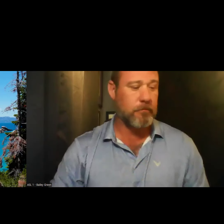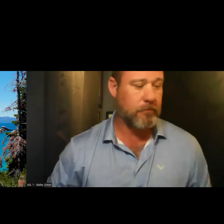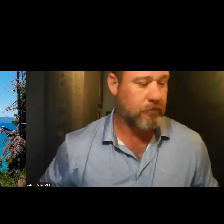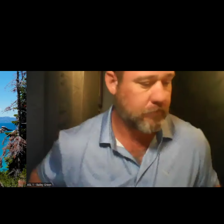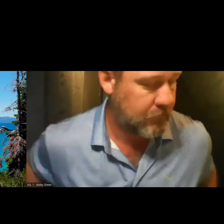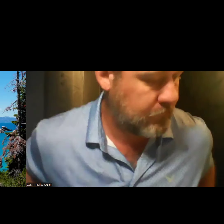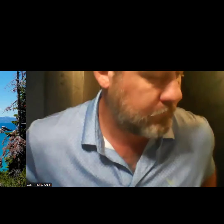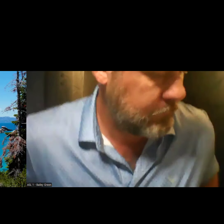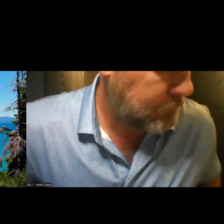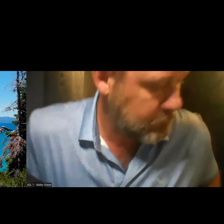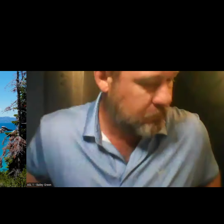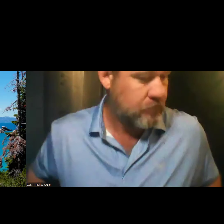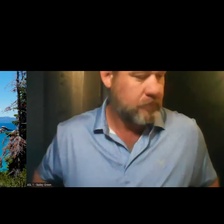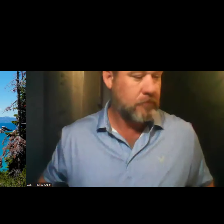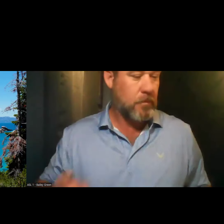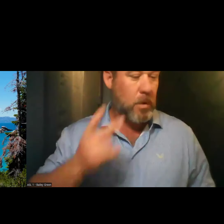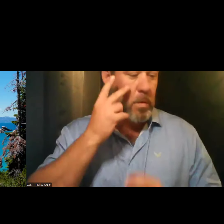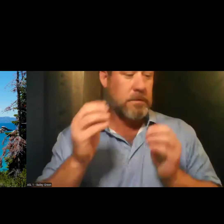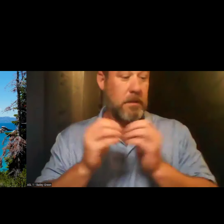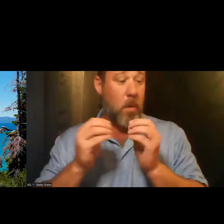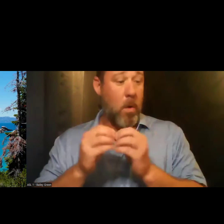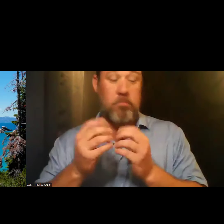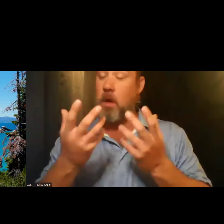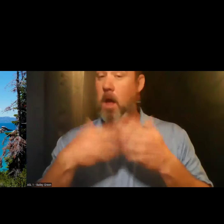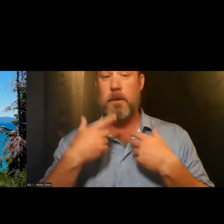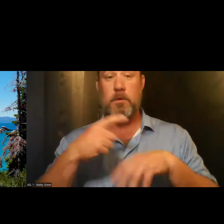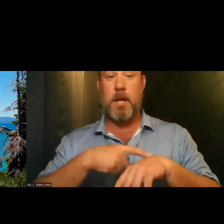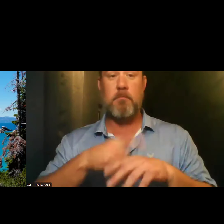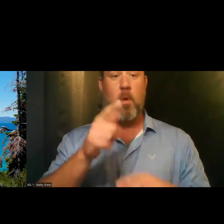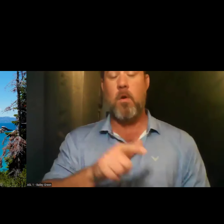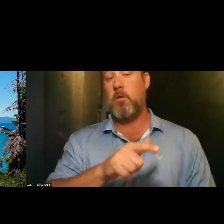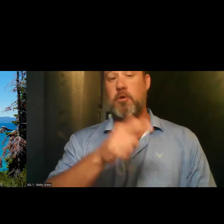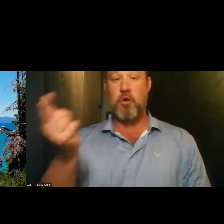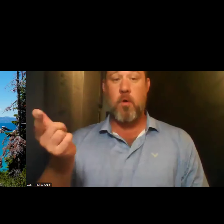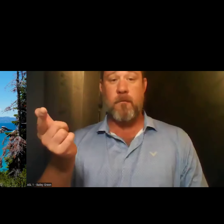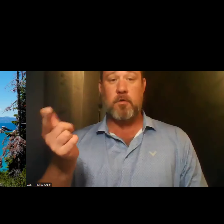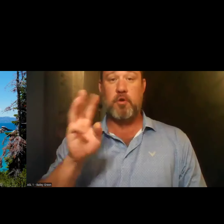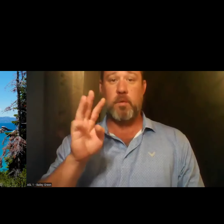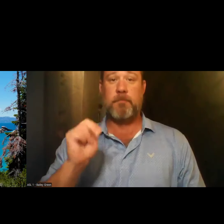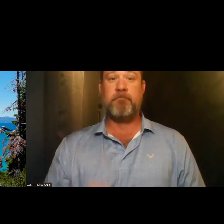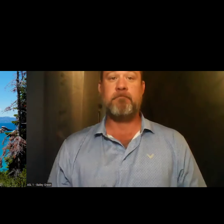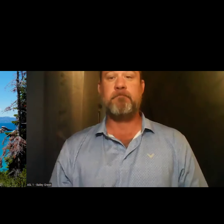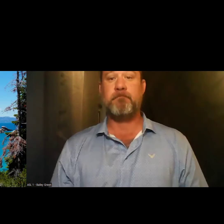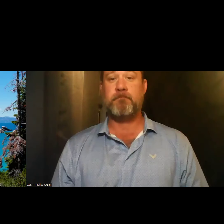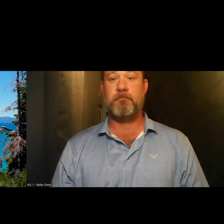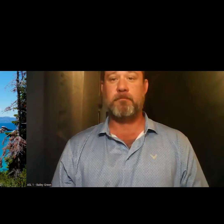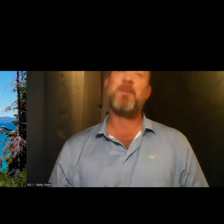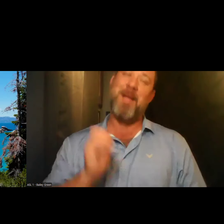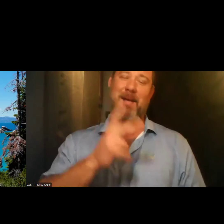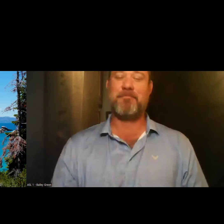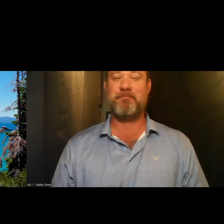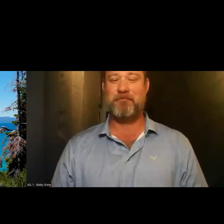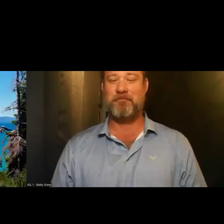that, and I'm happy to take any questions if there's time, or turn it over to Win. Turn it back over to